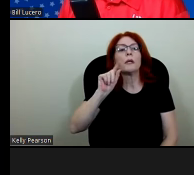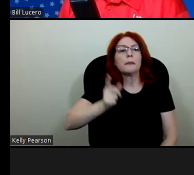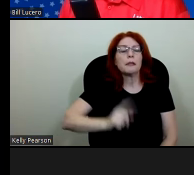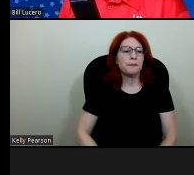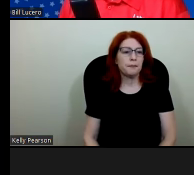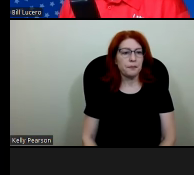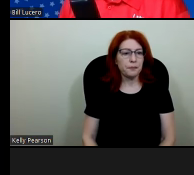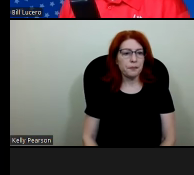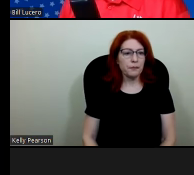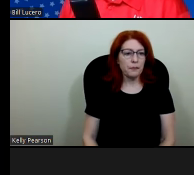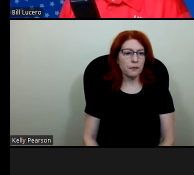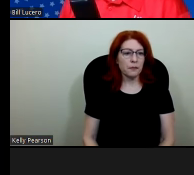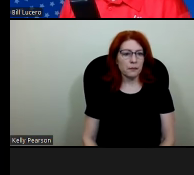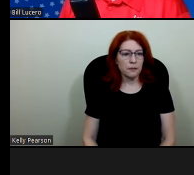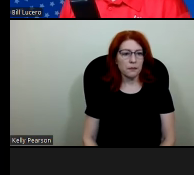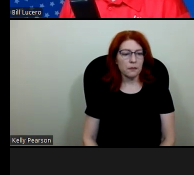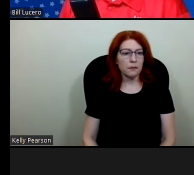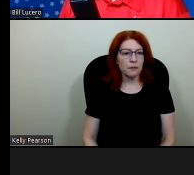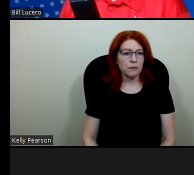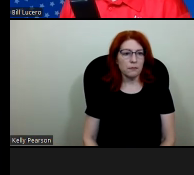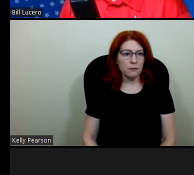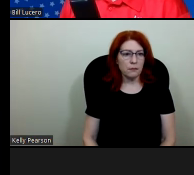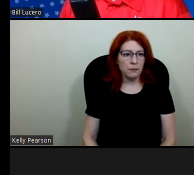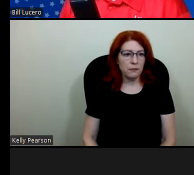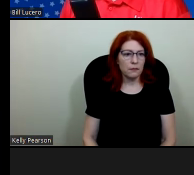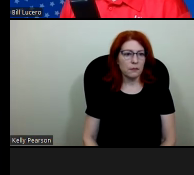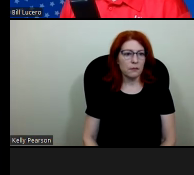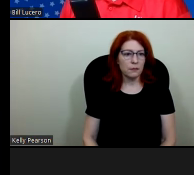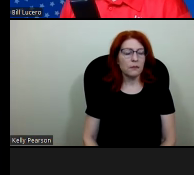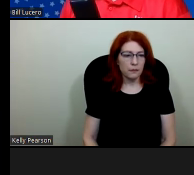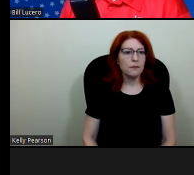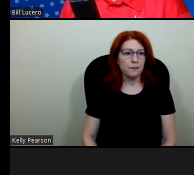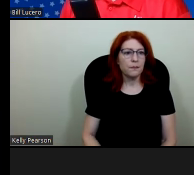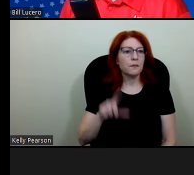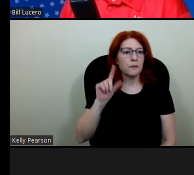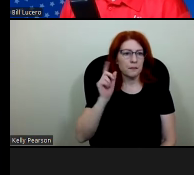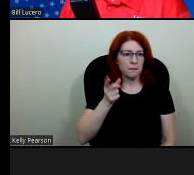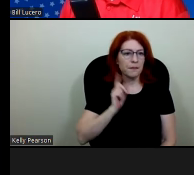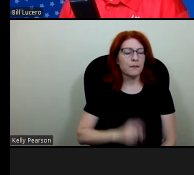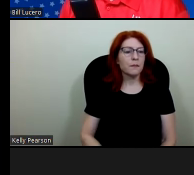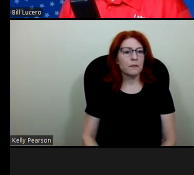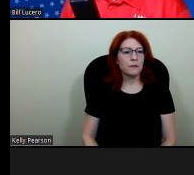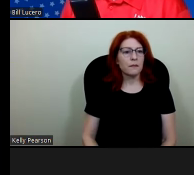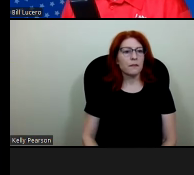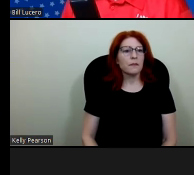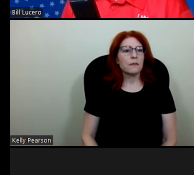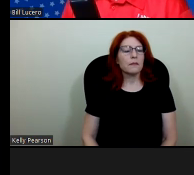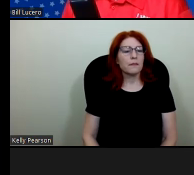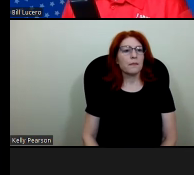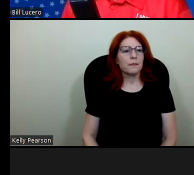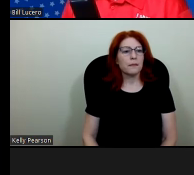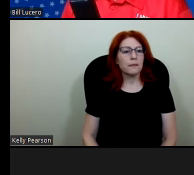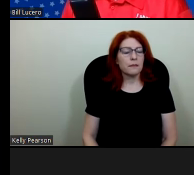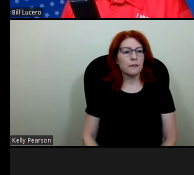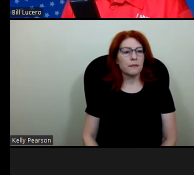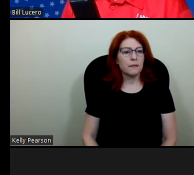Okay. Yes, I think she's trying to say 20 minutes. I don't know if she can. Yeah, Yes. we're trying. Yes. Okay. All right. So